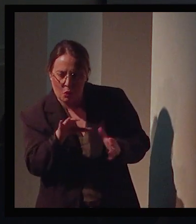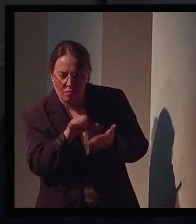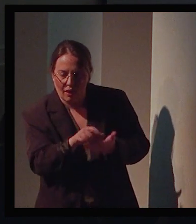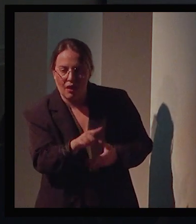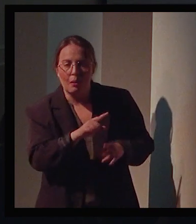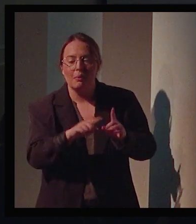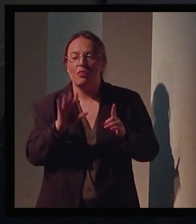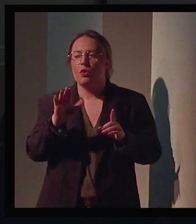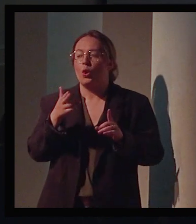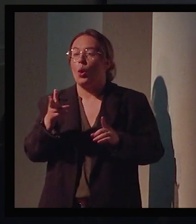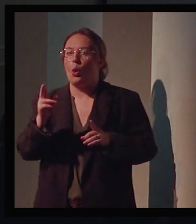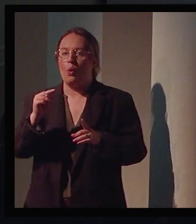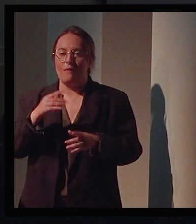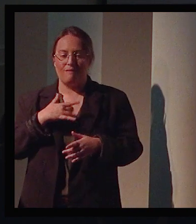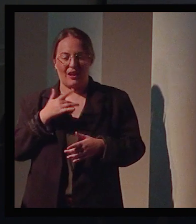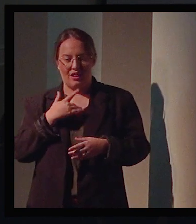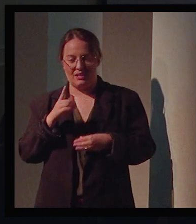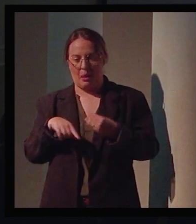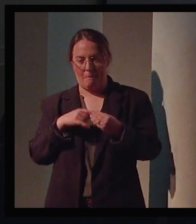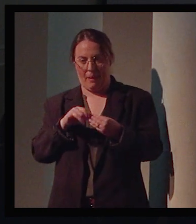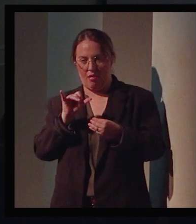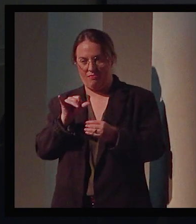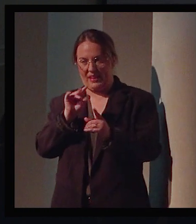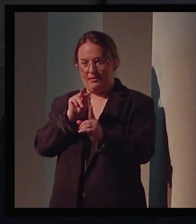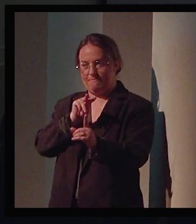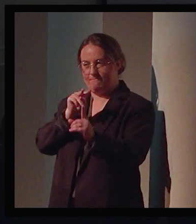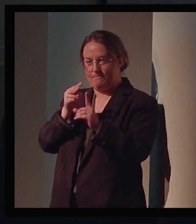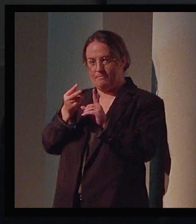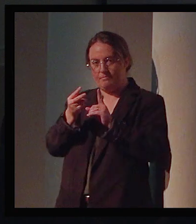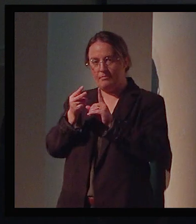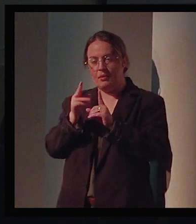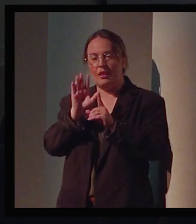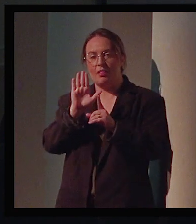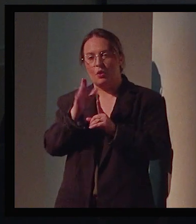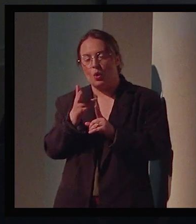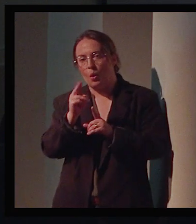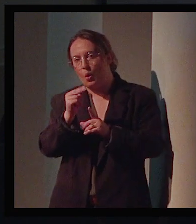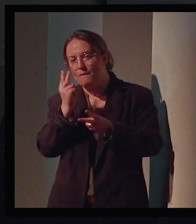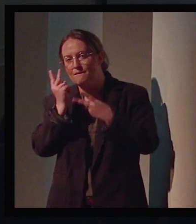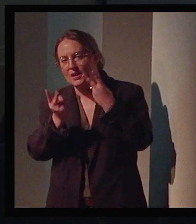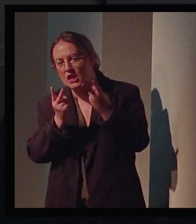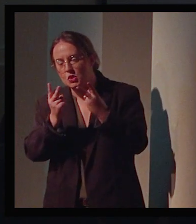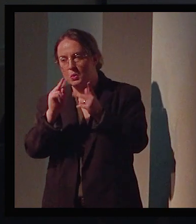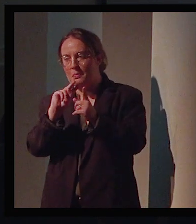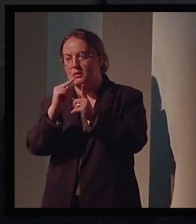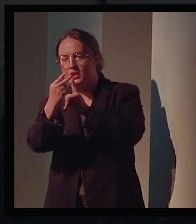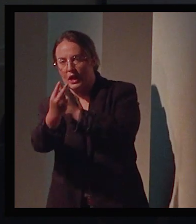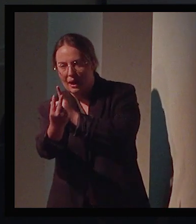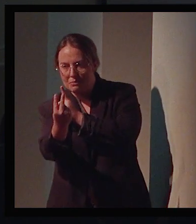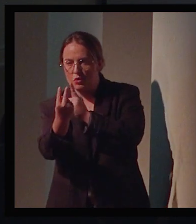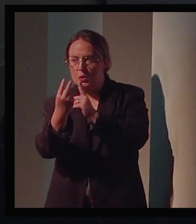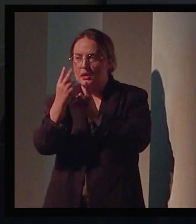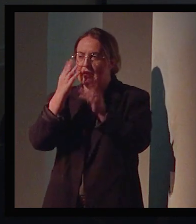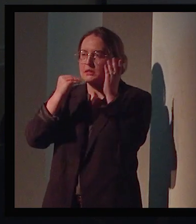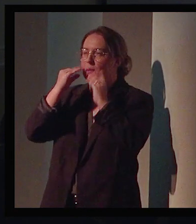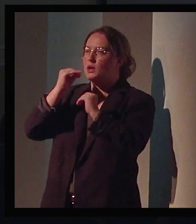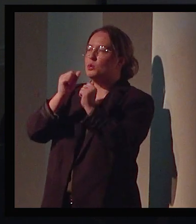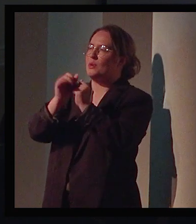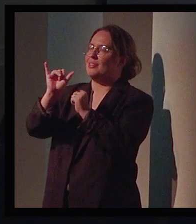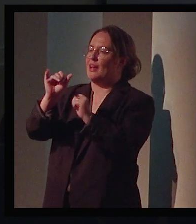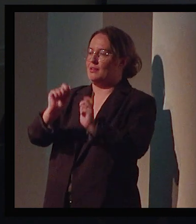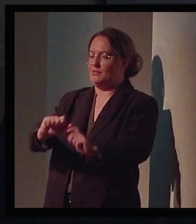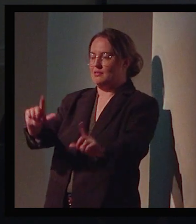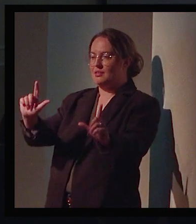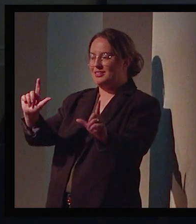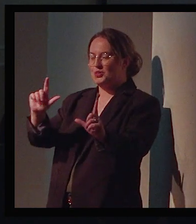visions, and sensations, their visual and perceptual experience in front of the motif, to be their guiding